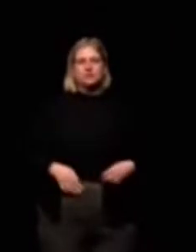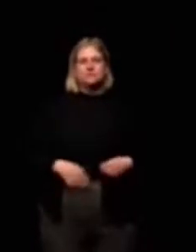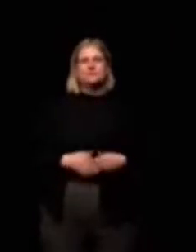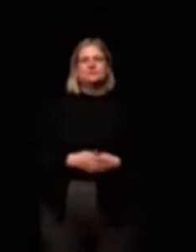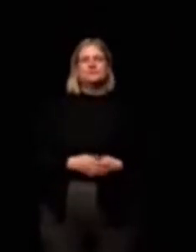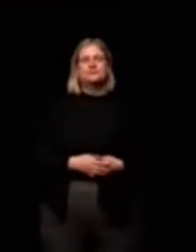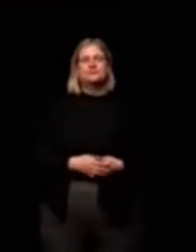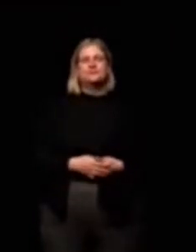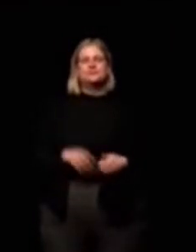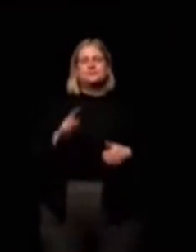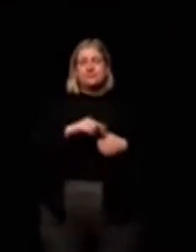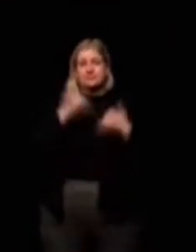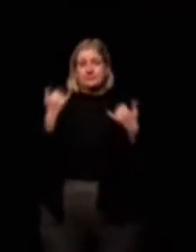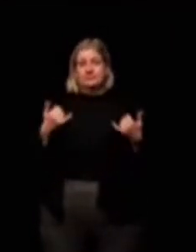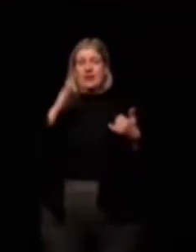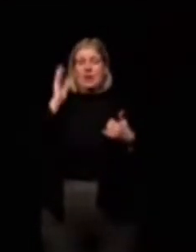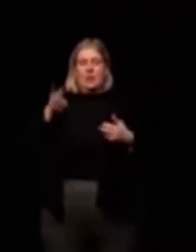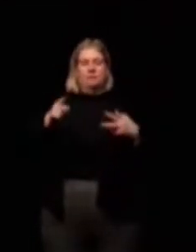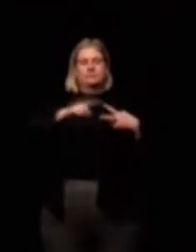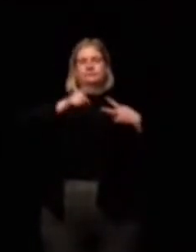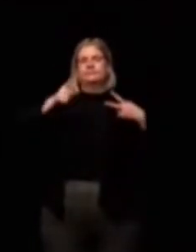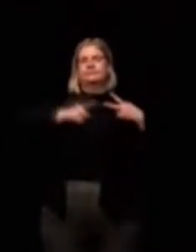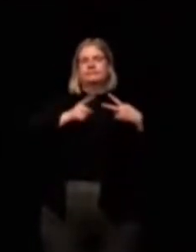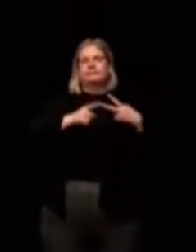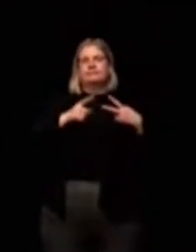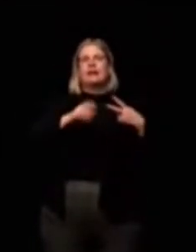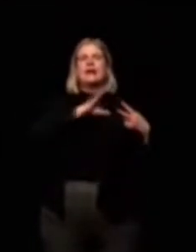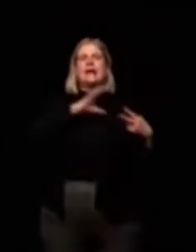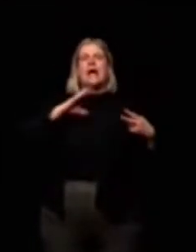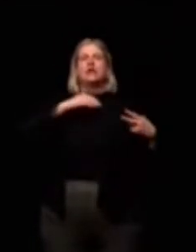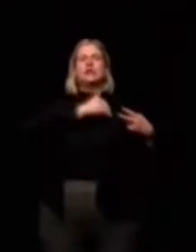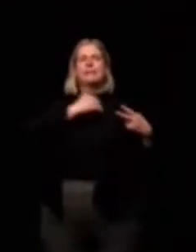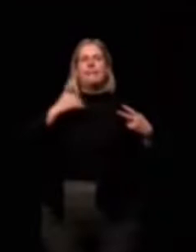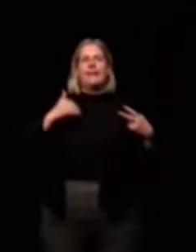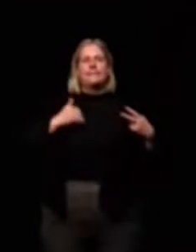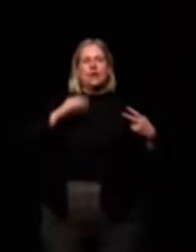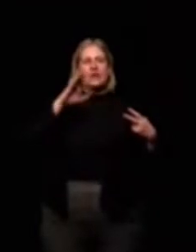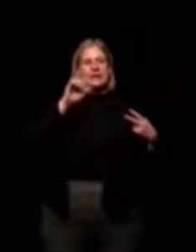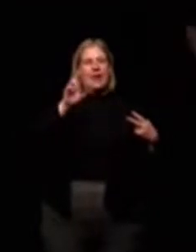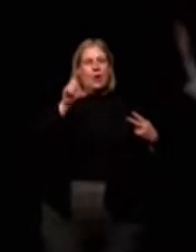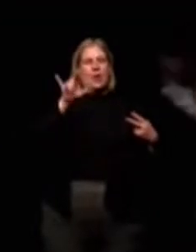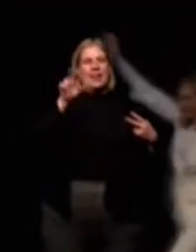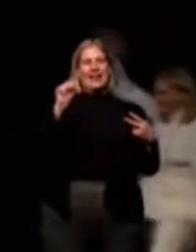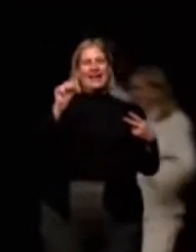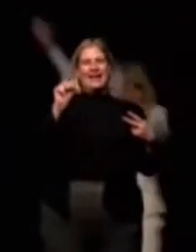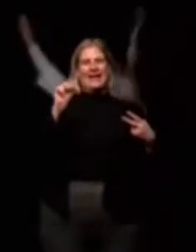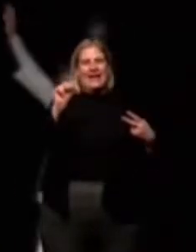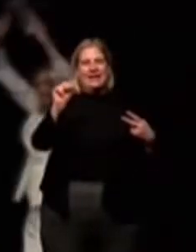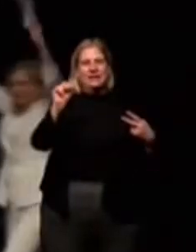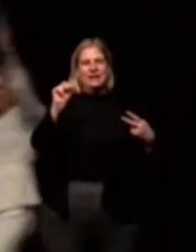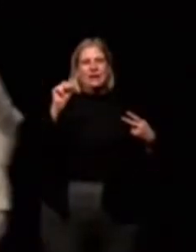Kathy Hochul will be Member of Congress Carolyn Maloney.